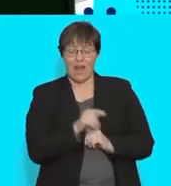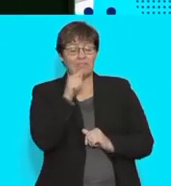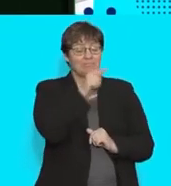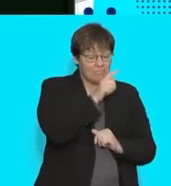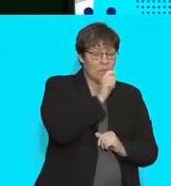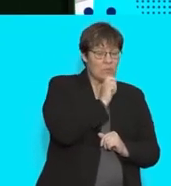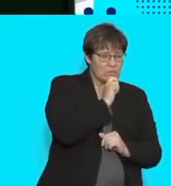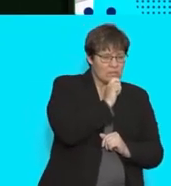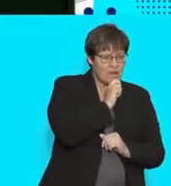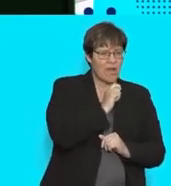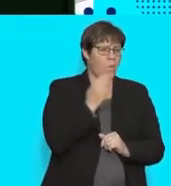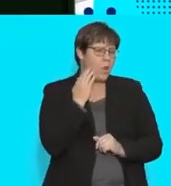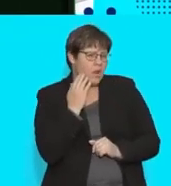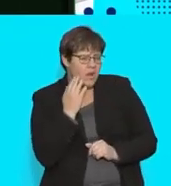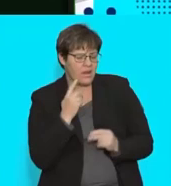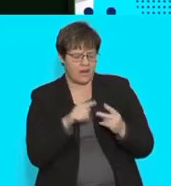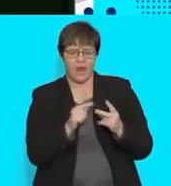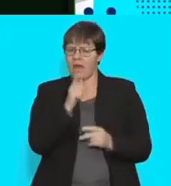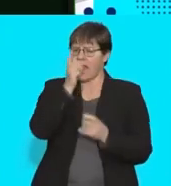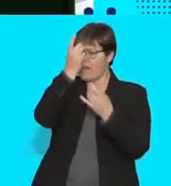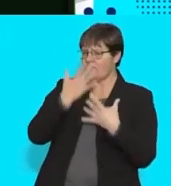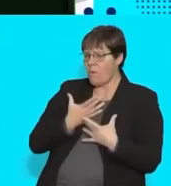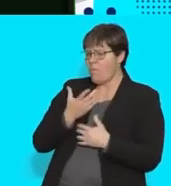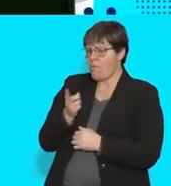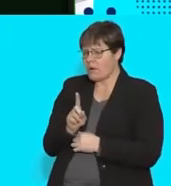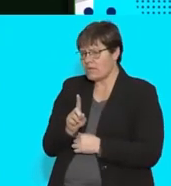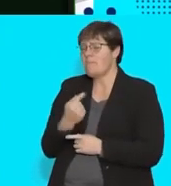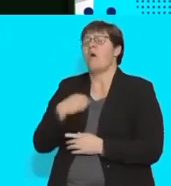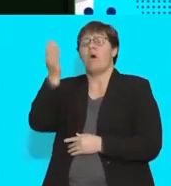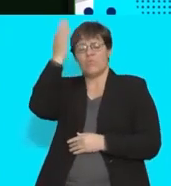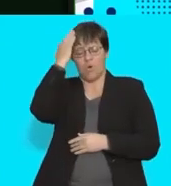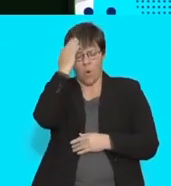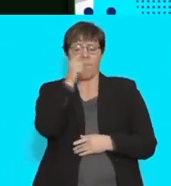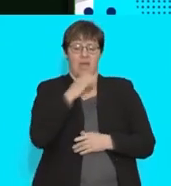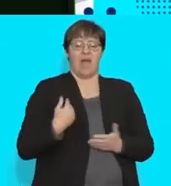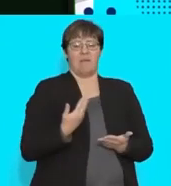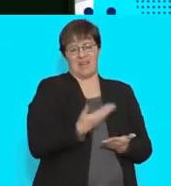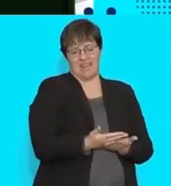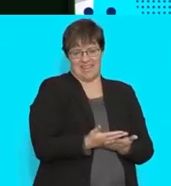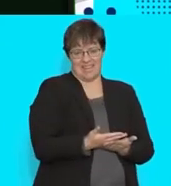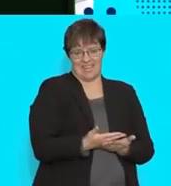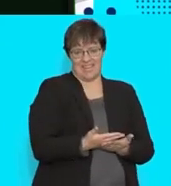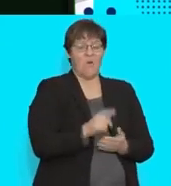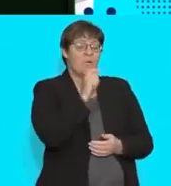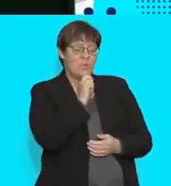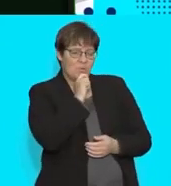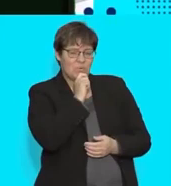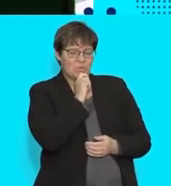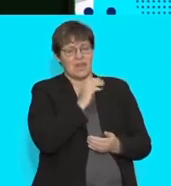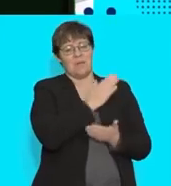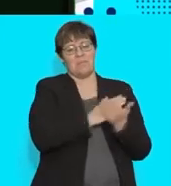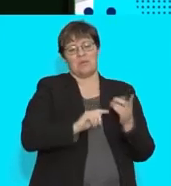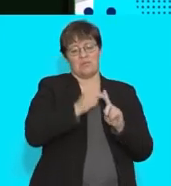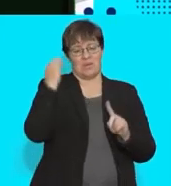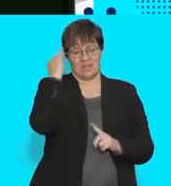then use it? What must they tell you so that you know that I need to apply or use the